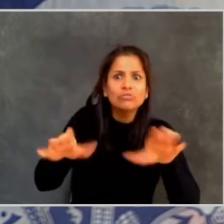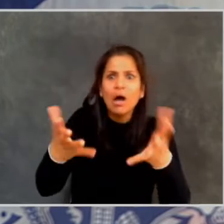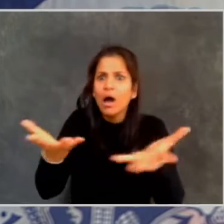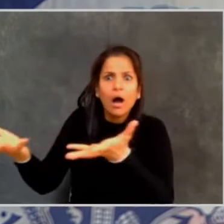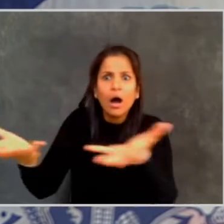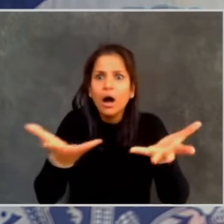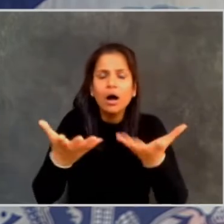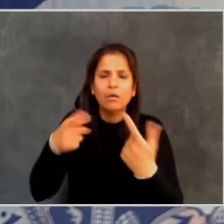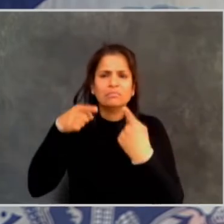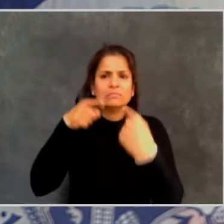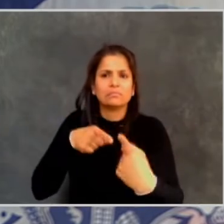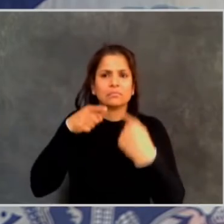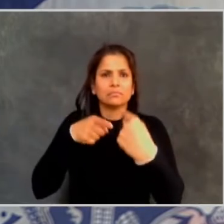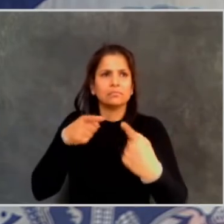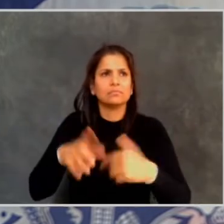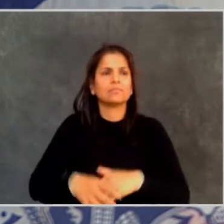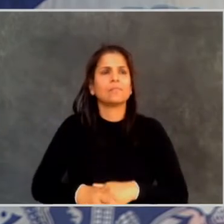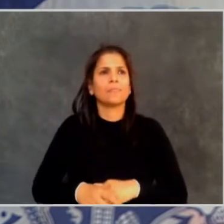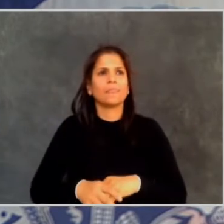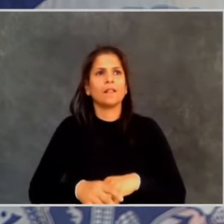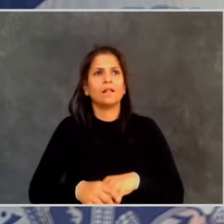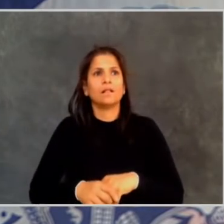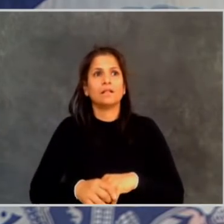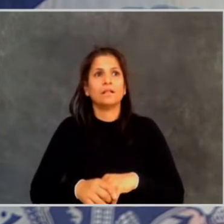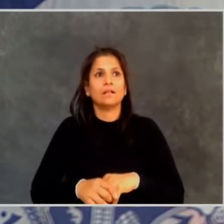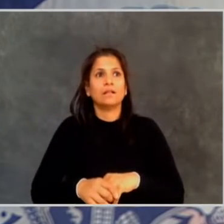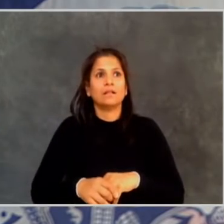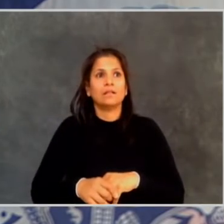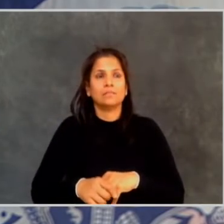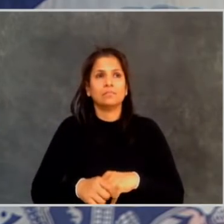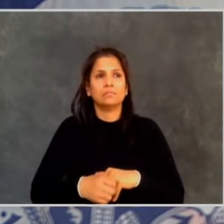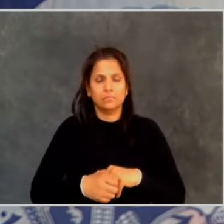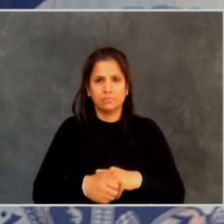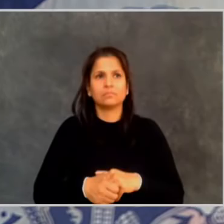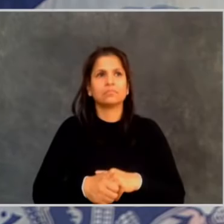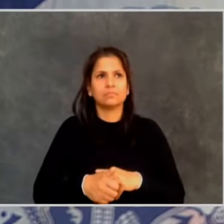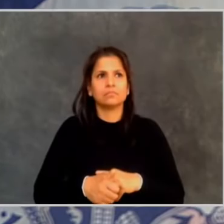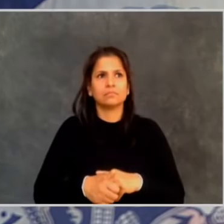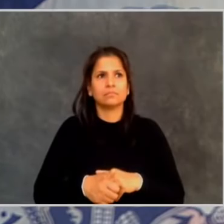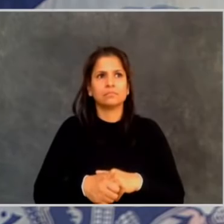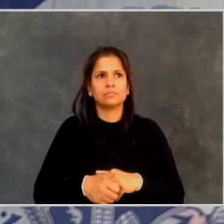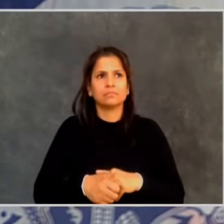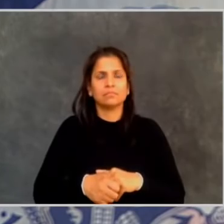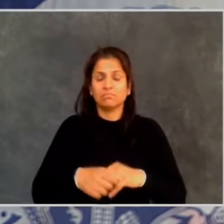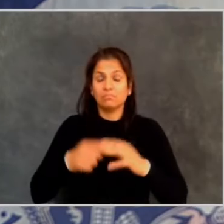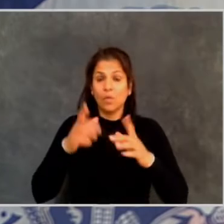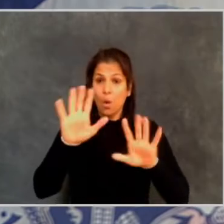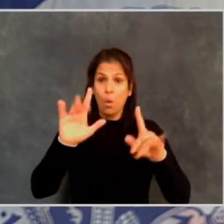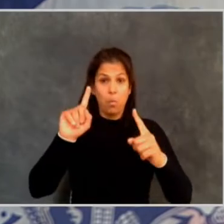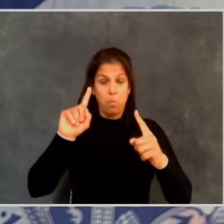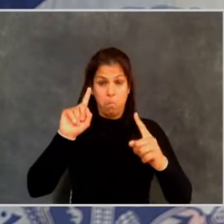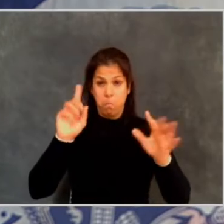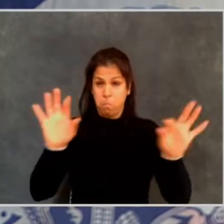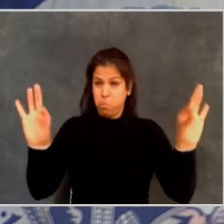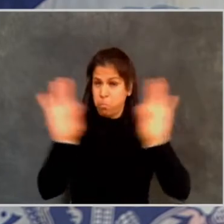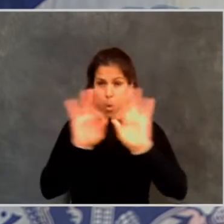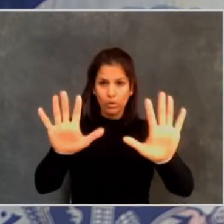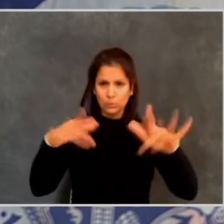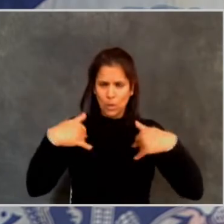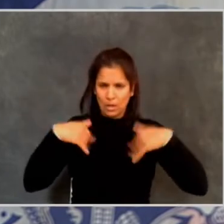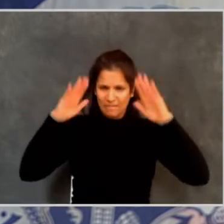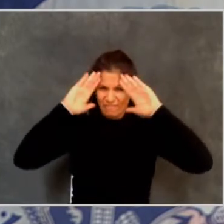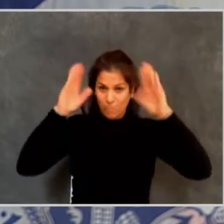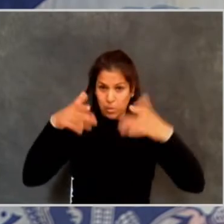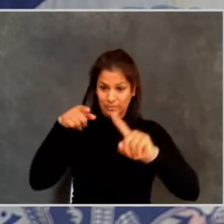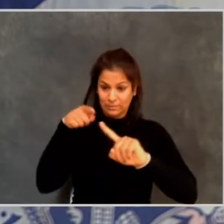and help poorer people, to the tune of tens of billions of dollars. And it's quite clear. All of the things